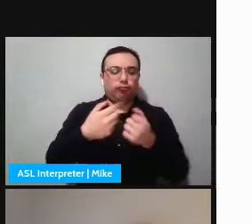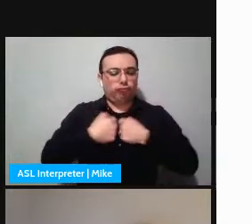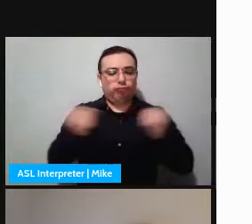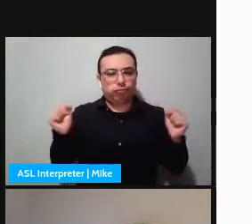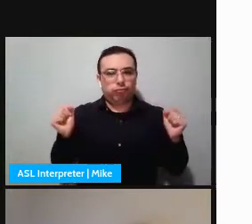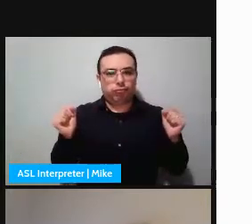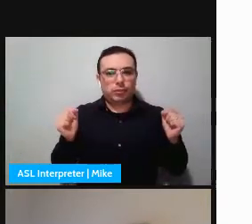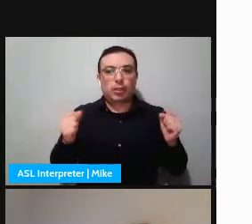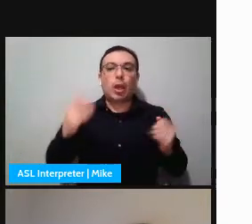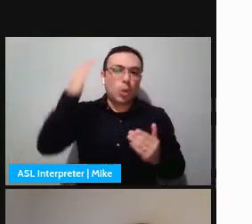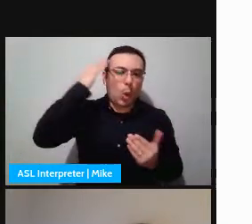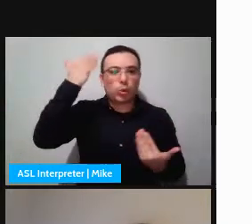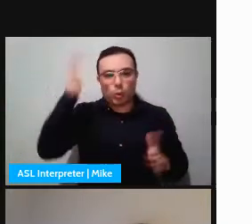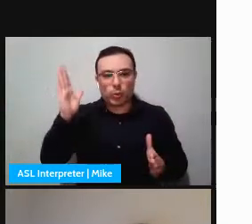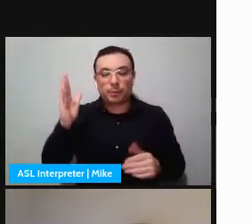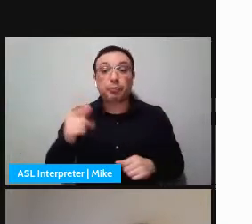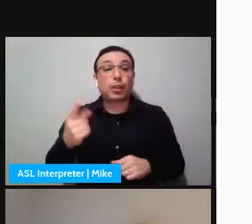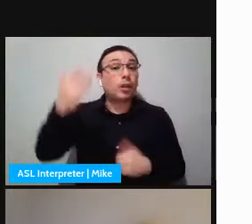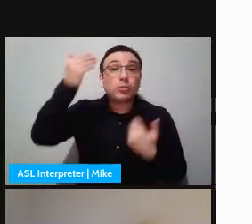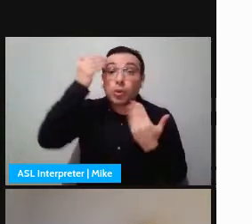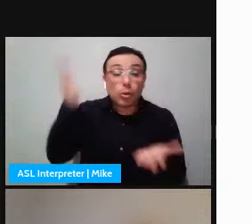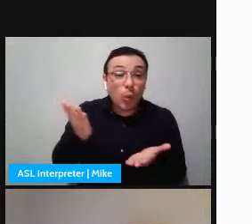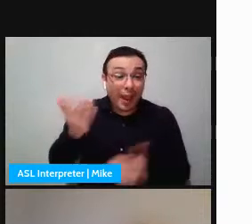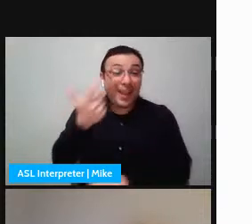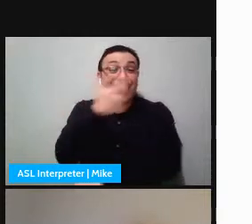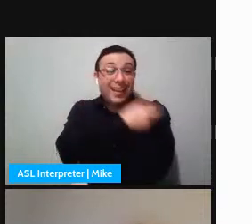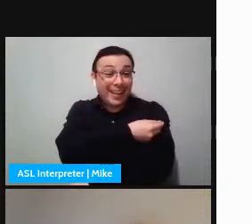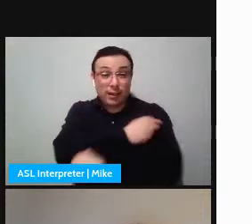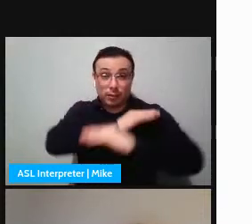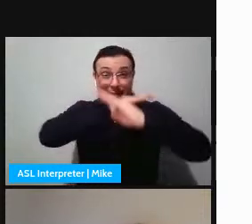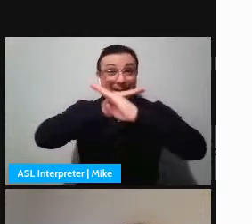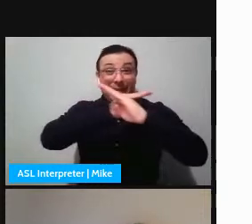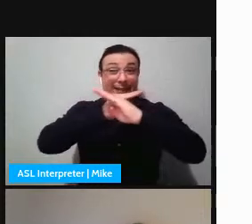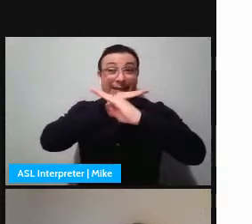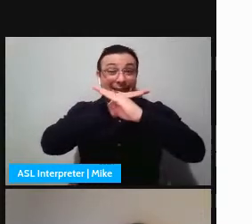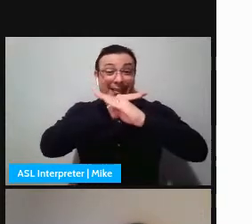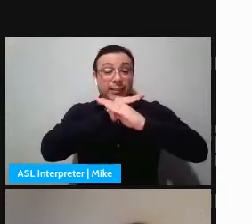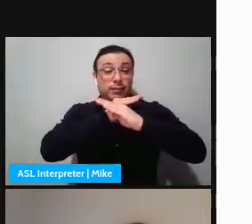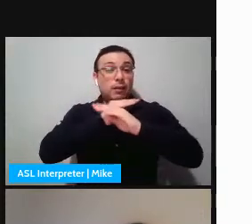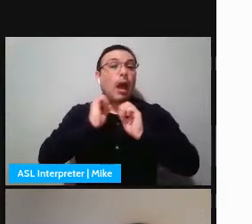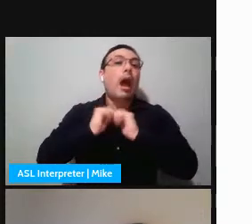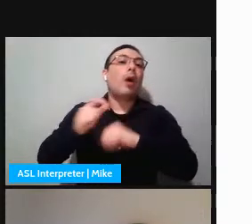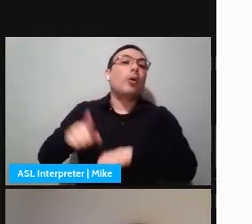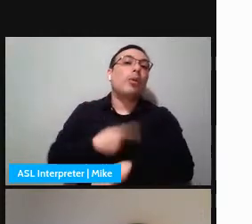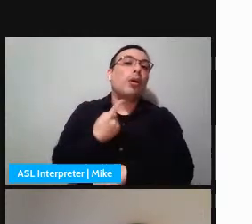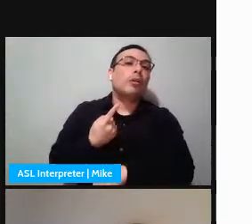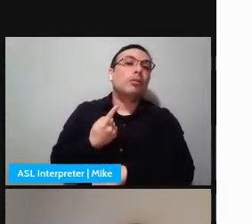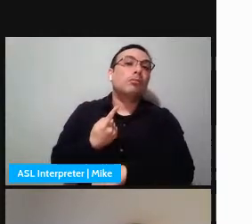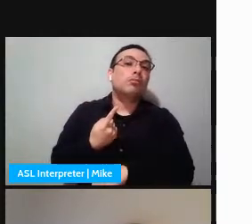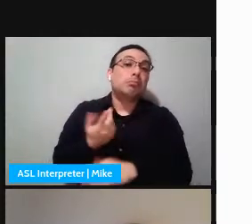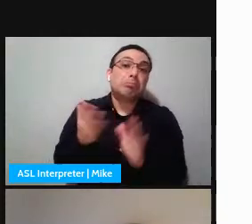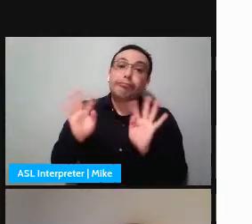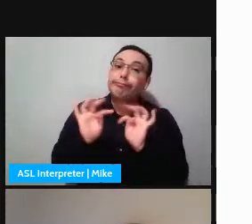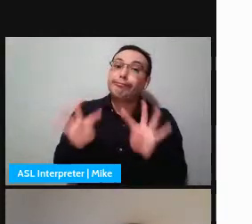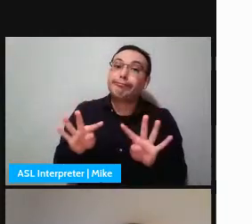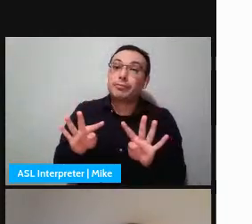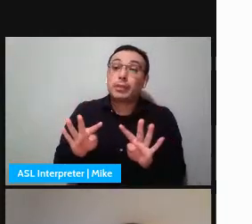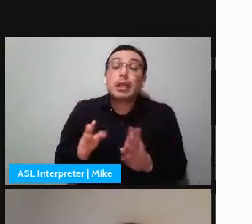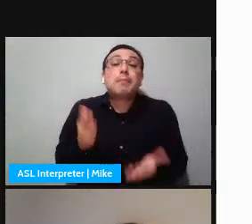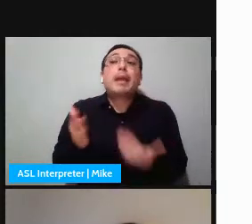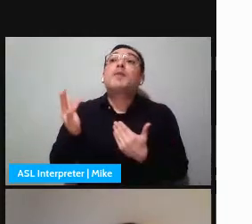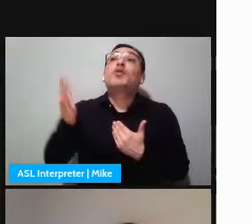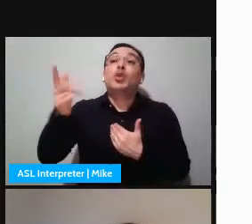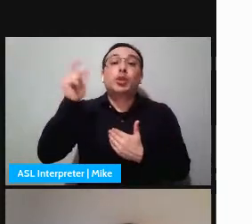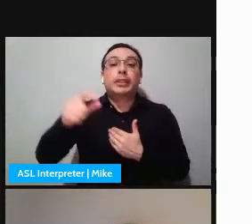know how long protection will last for these vaccines. It is possible that we could need boosters in the future. So